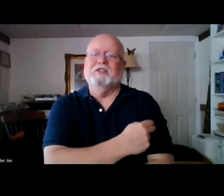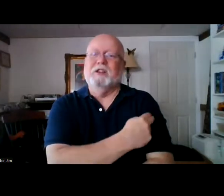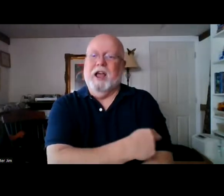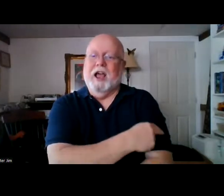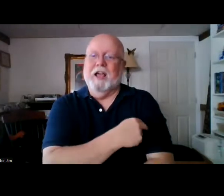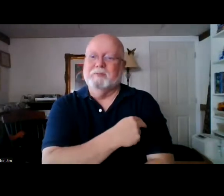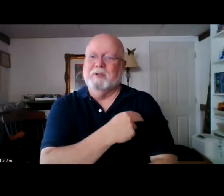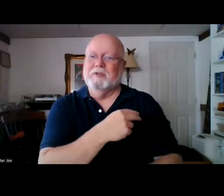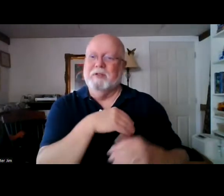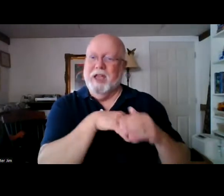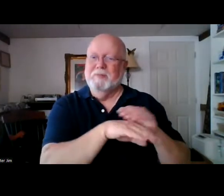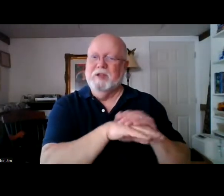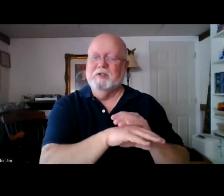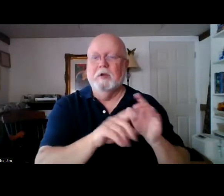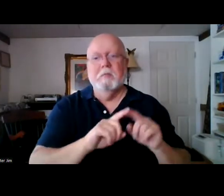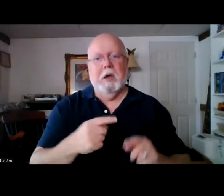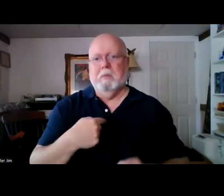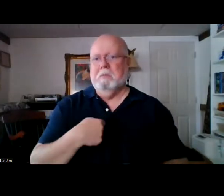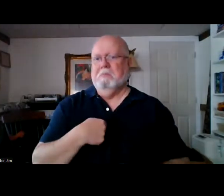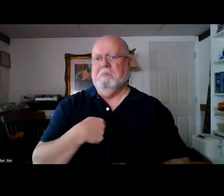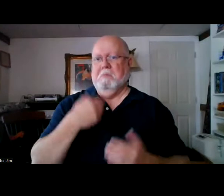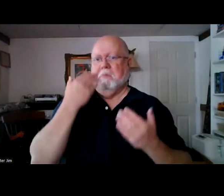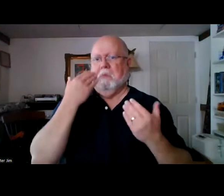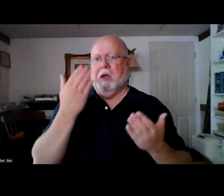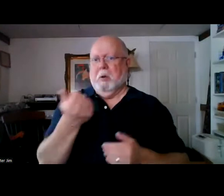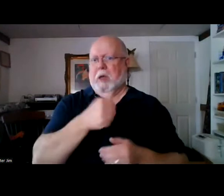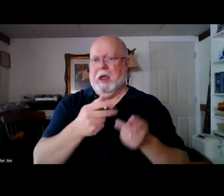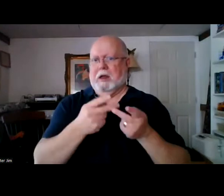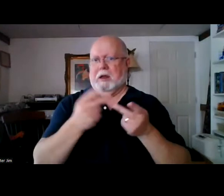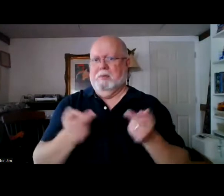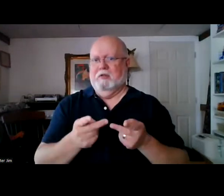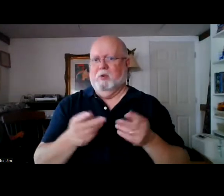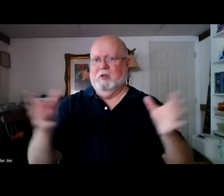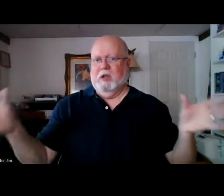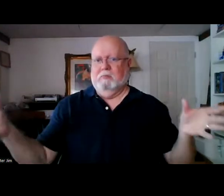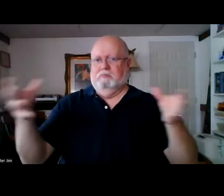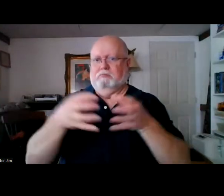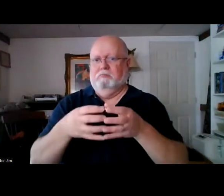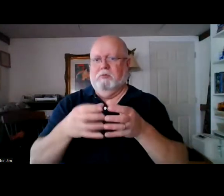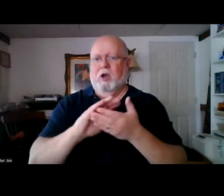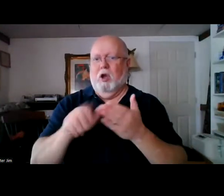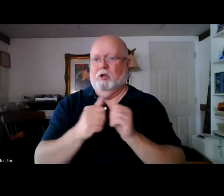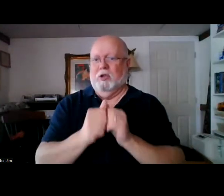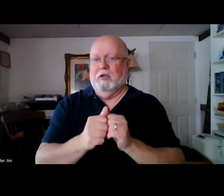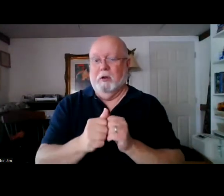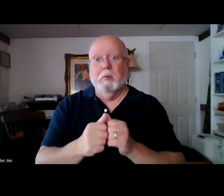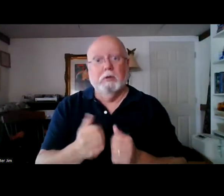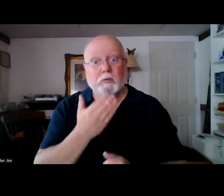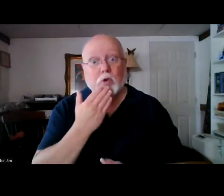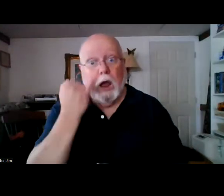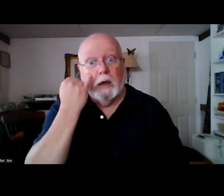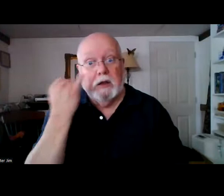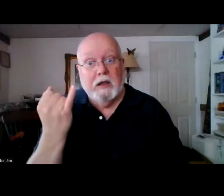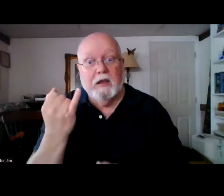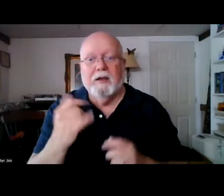warehouse where all of that is kept together. It's a good idea, to look at that, but again, it's really